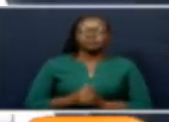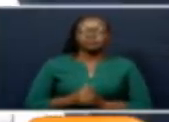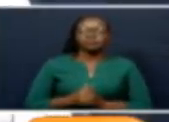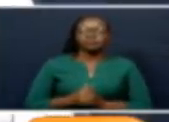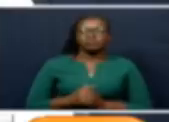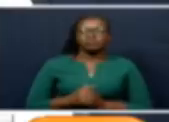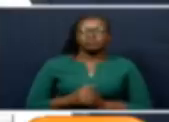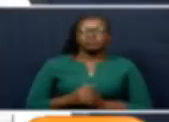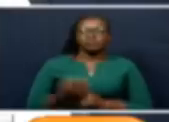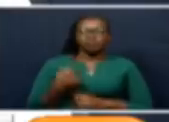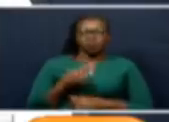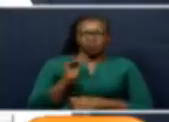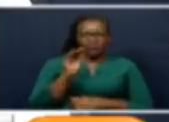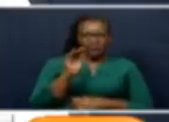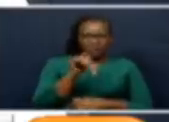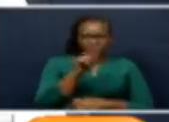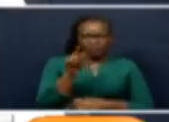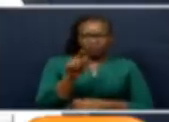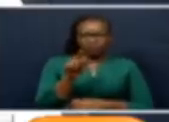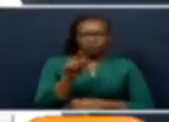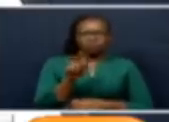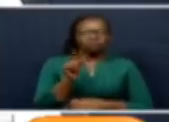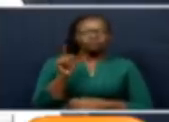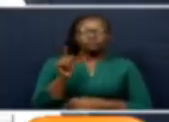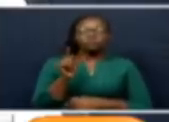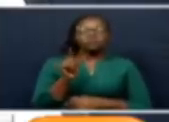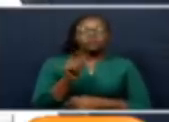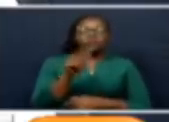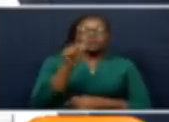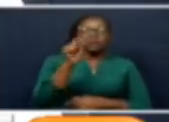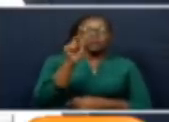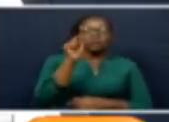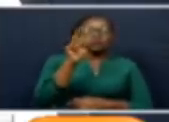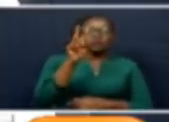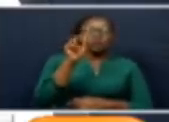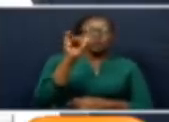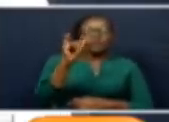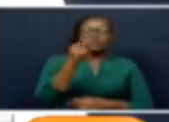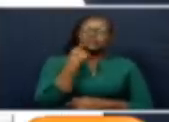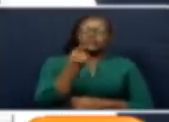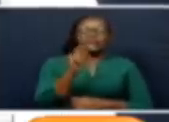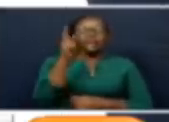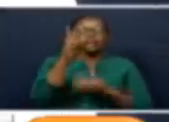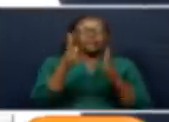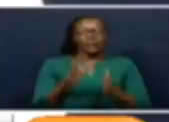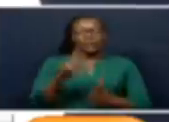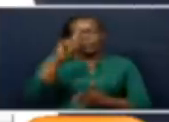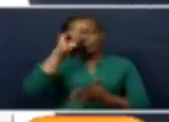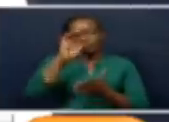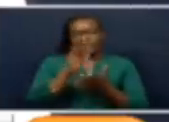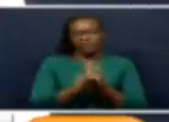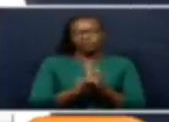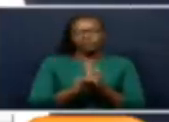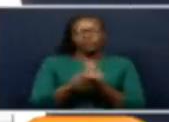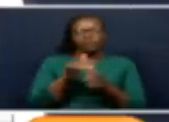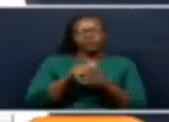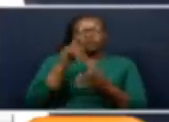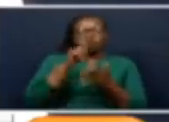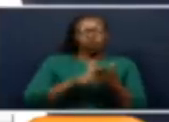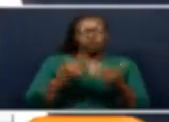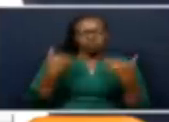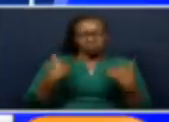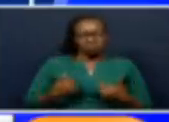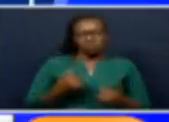so we're asking you a question. Francis Atwoli just told us this statement. It says, Kenyans believe in what I am